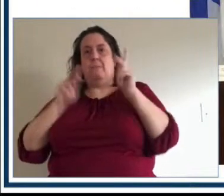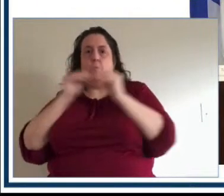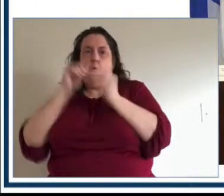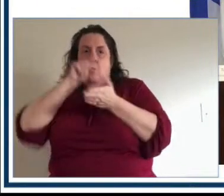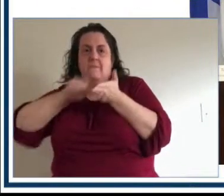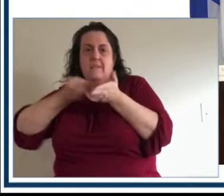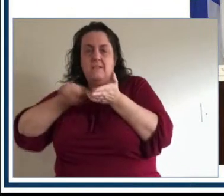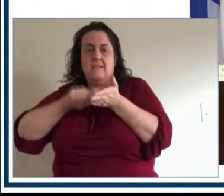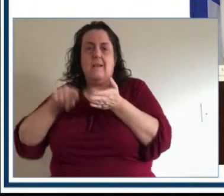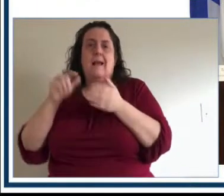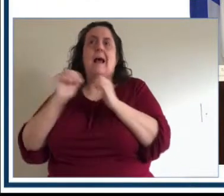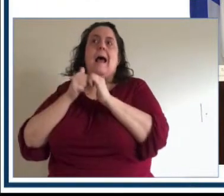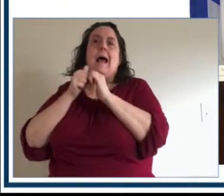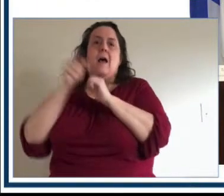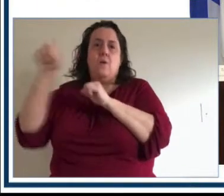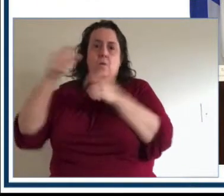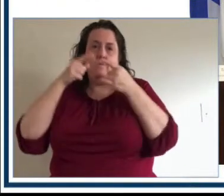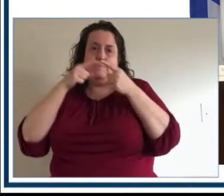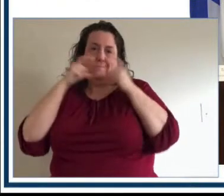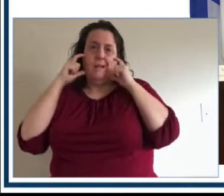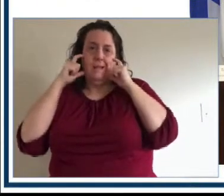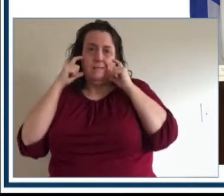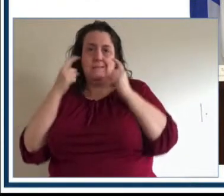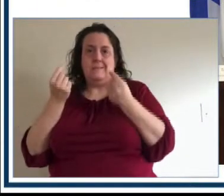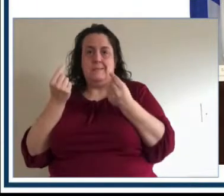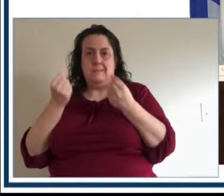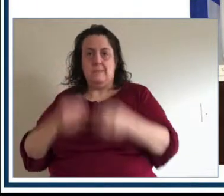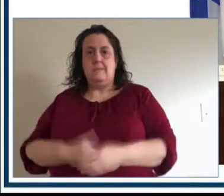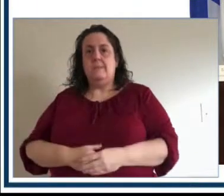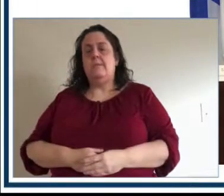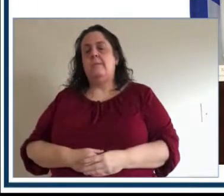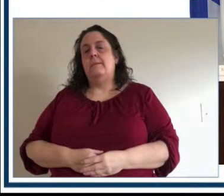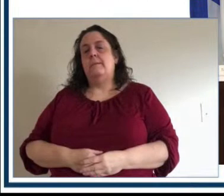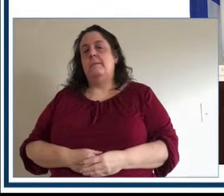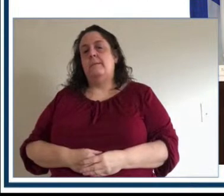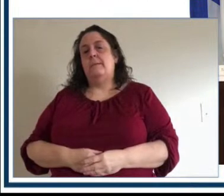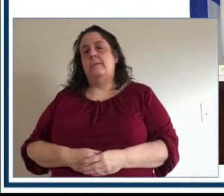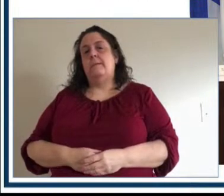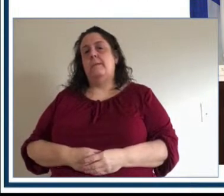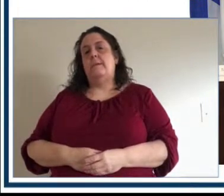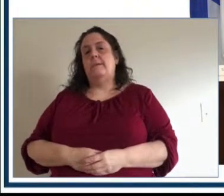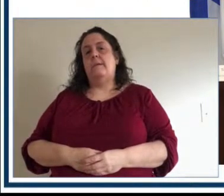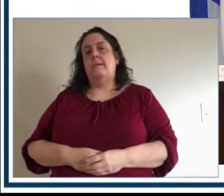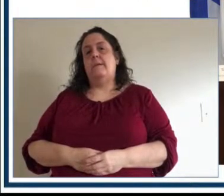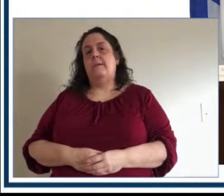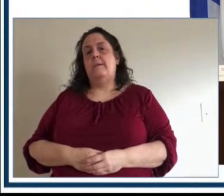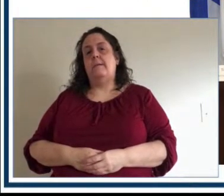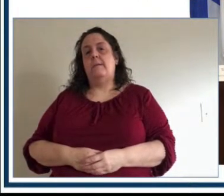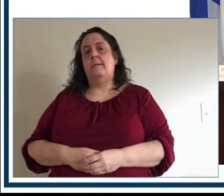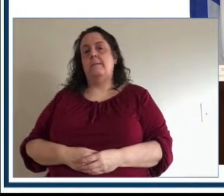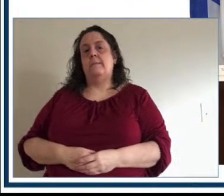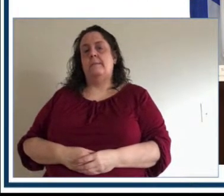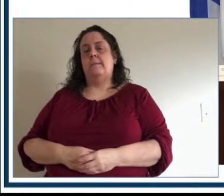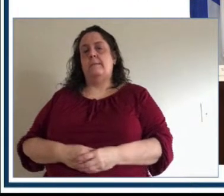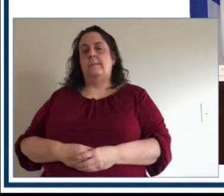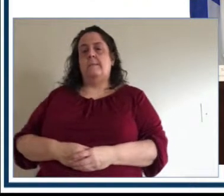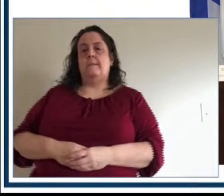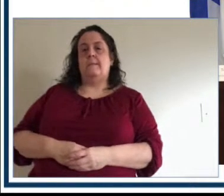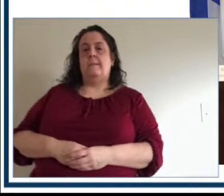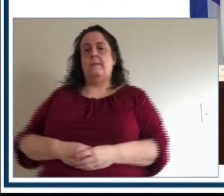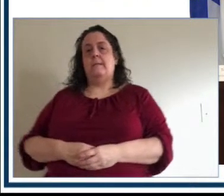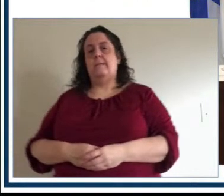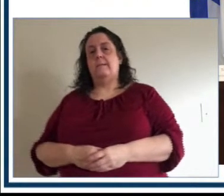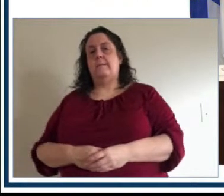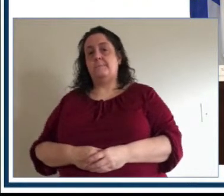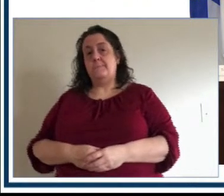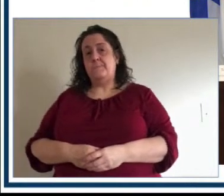of the severity and hospitalizations of this wave, isn't it a bit too soon to say that there isn't hospitalizations in